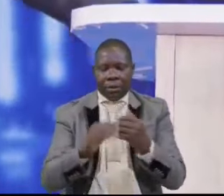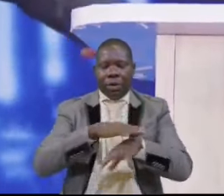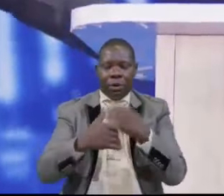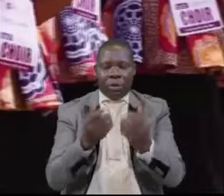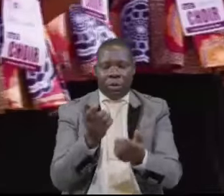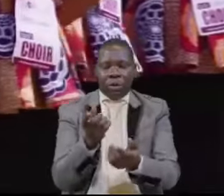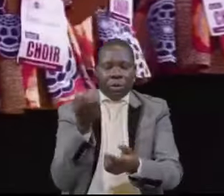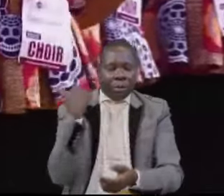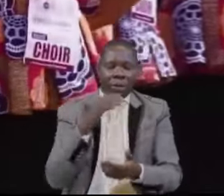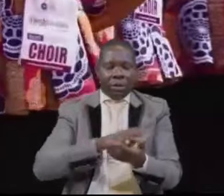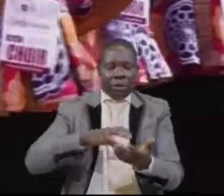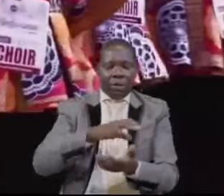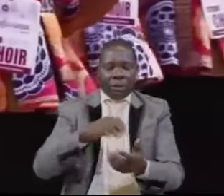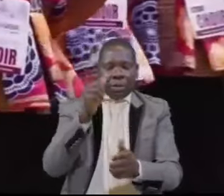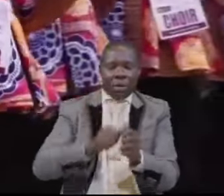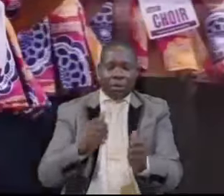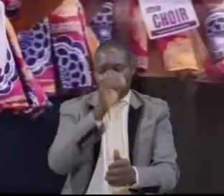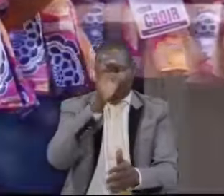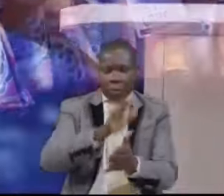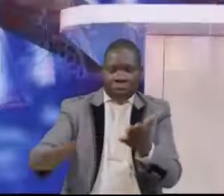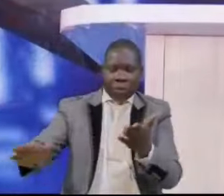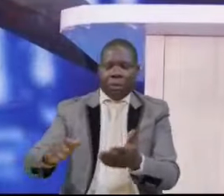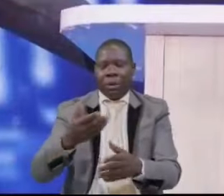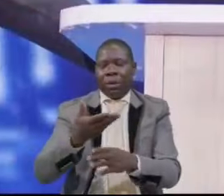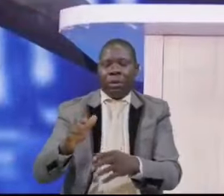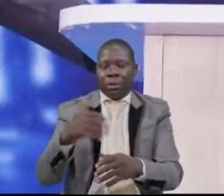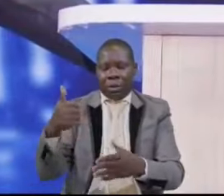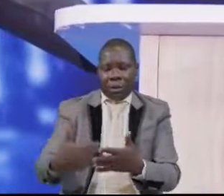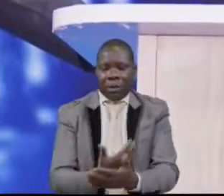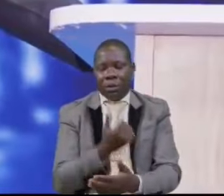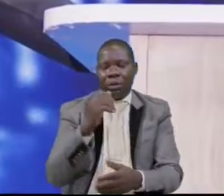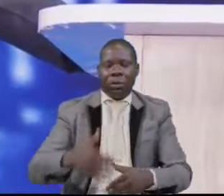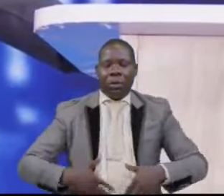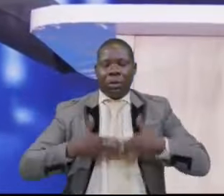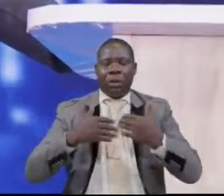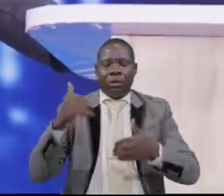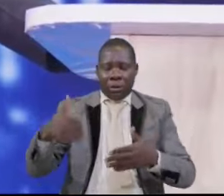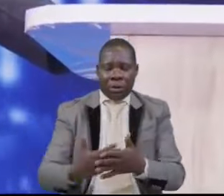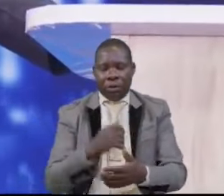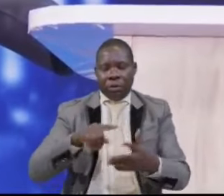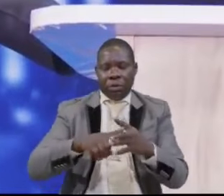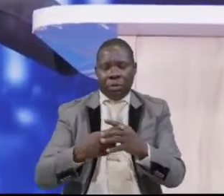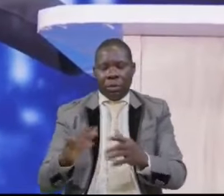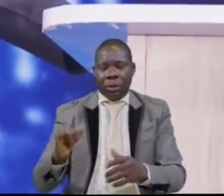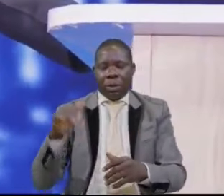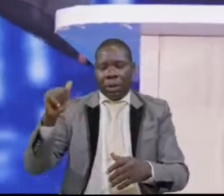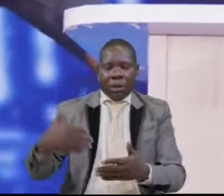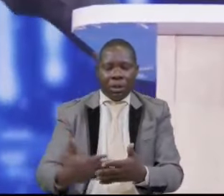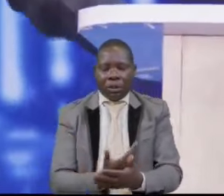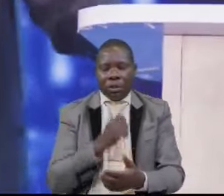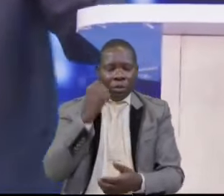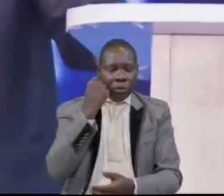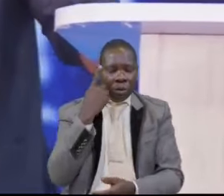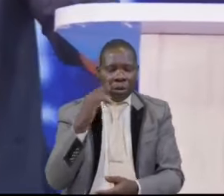wiped away. A new life, a new beginning, a new understanding.